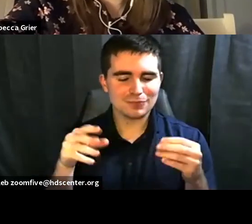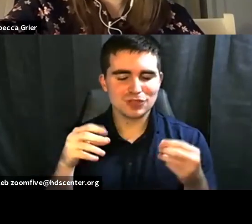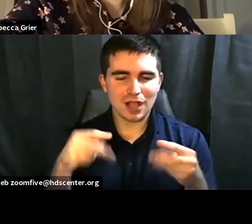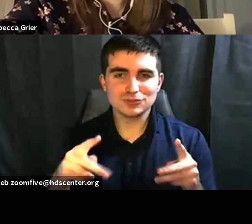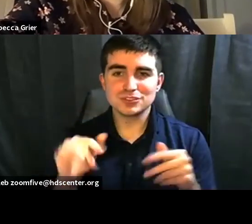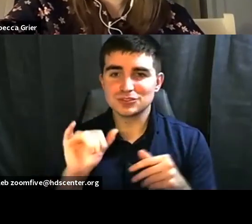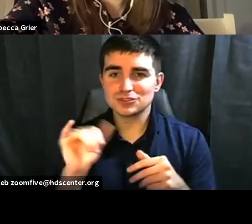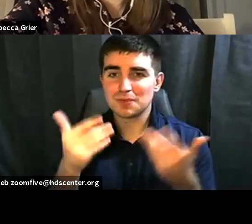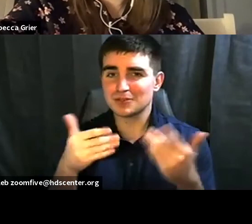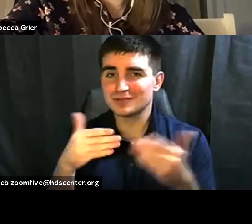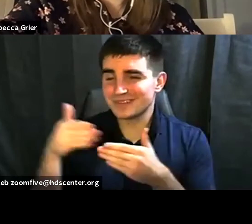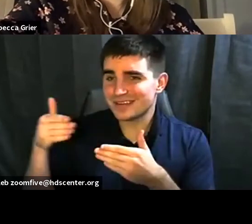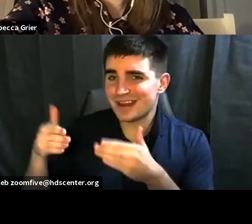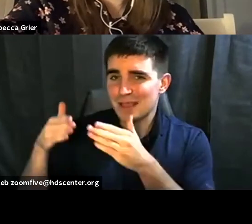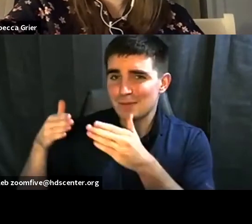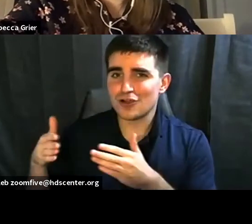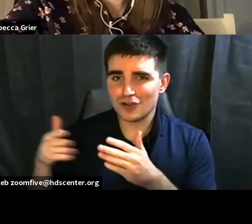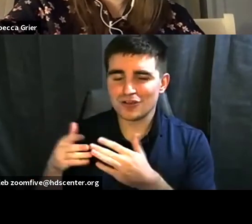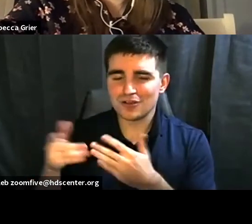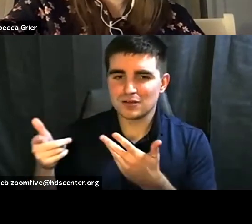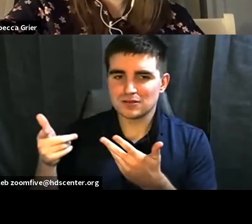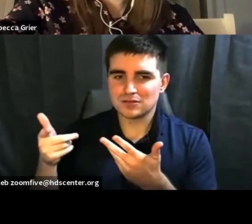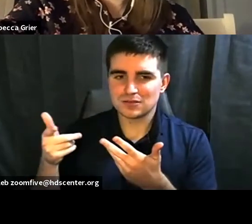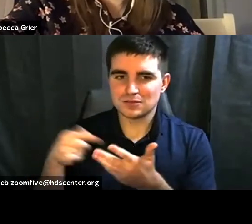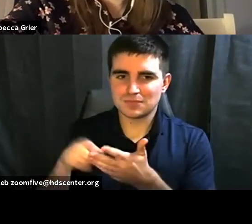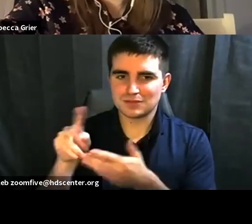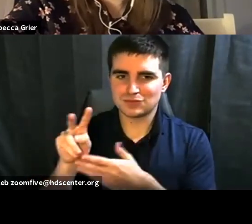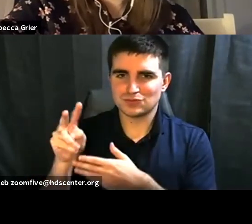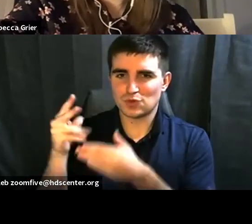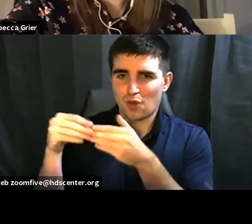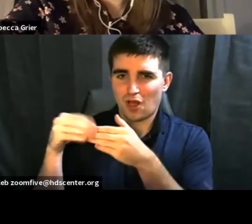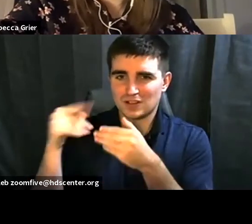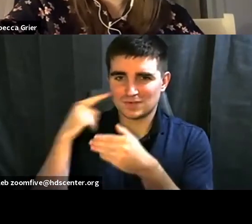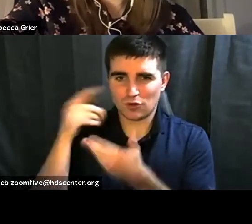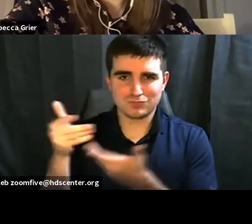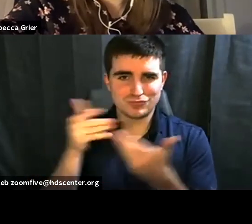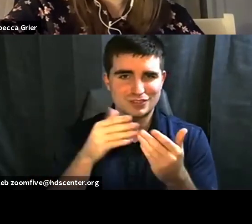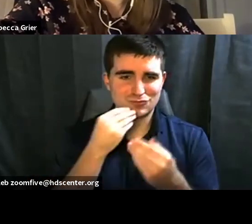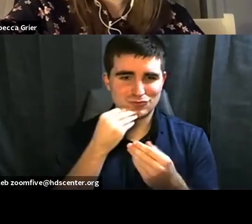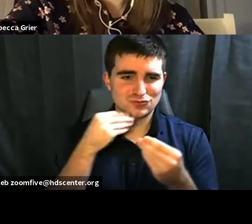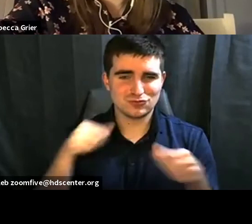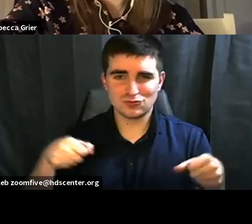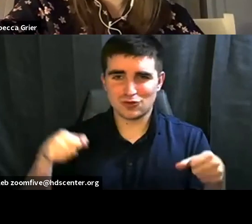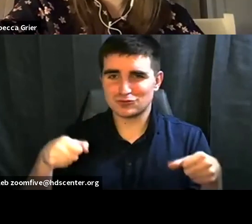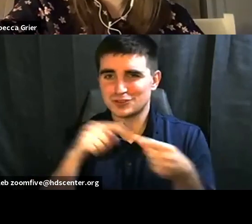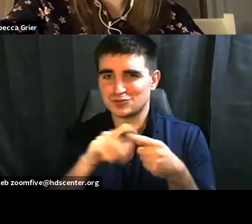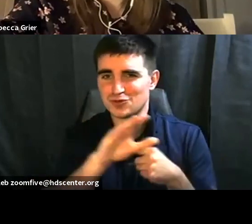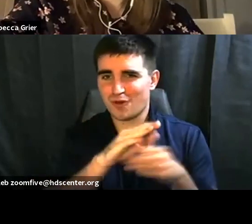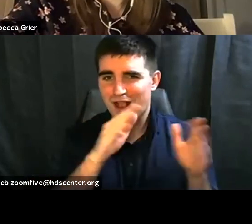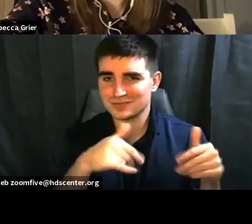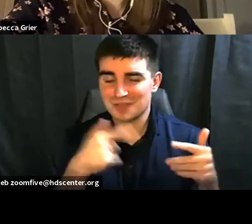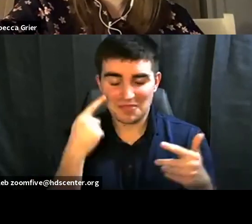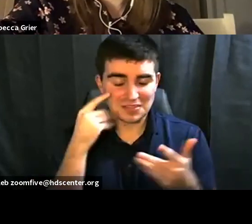your neighbor, you know, tells your neighbor and they get paid $2 to deliver your groceries to your house, right? So I think there's some really